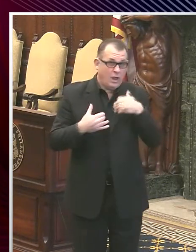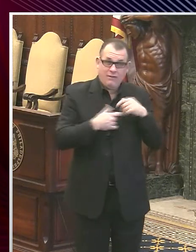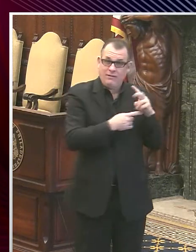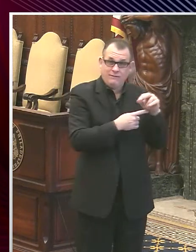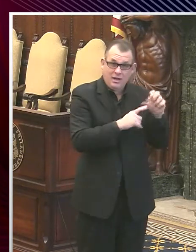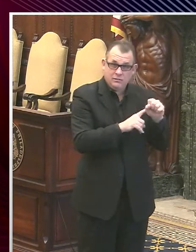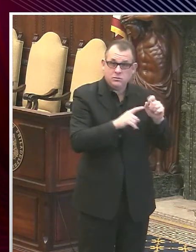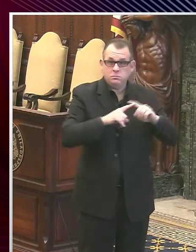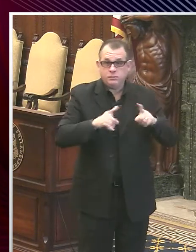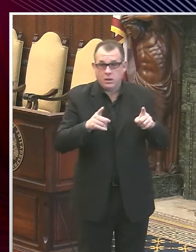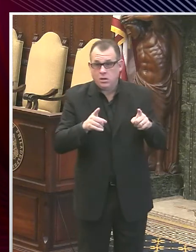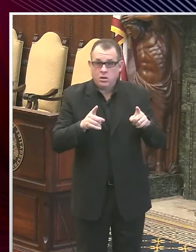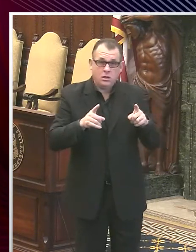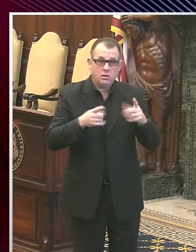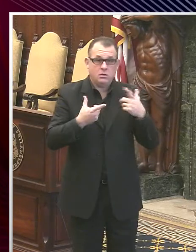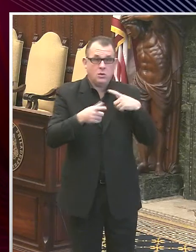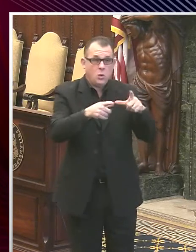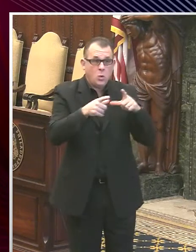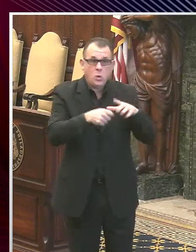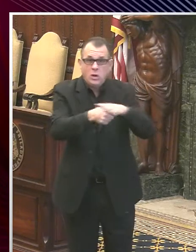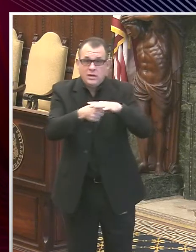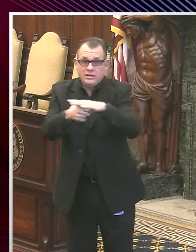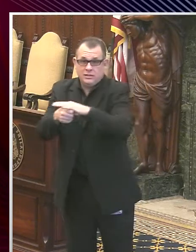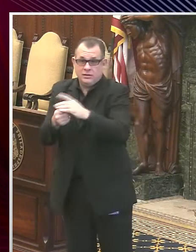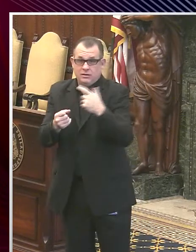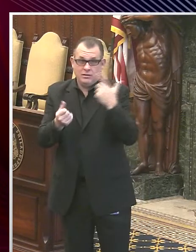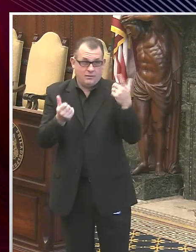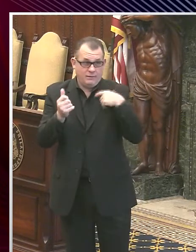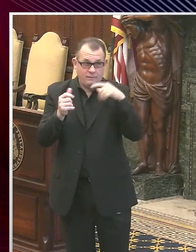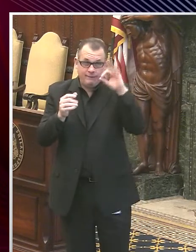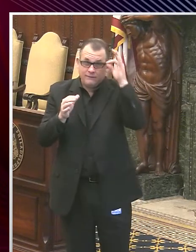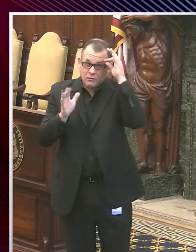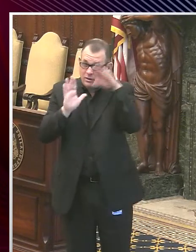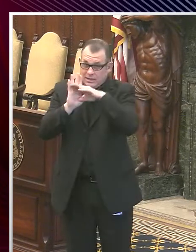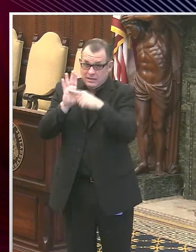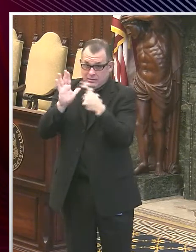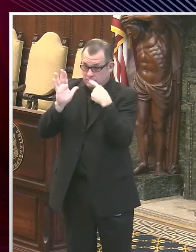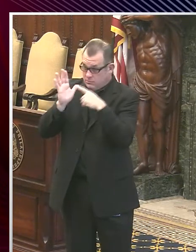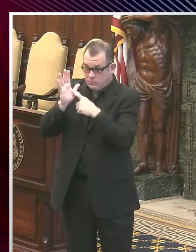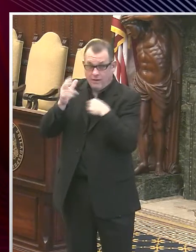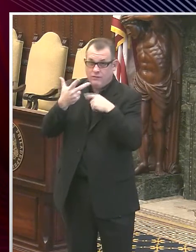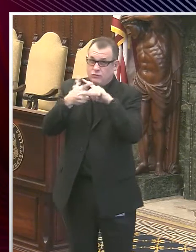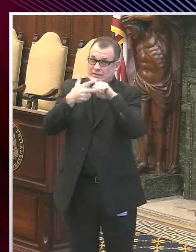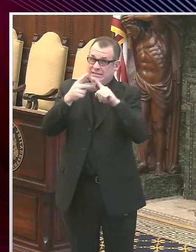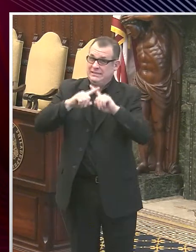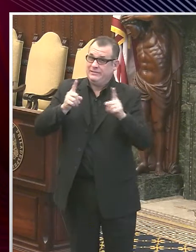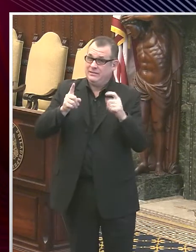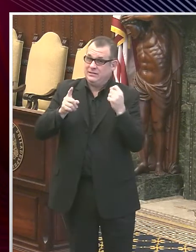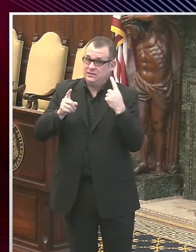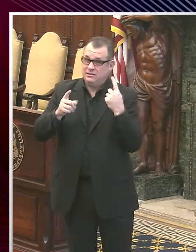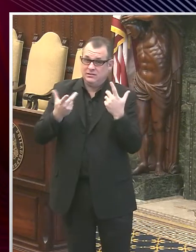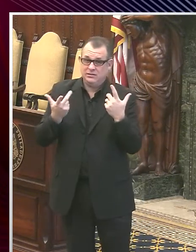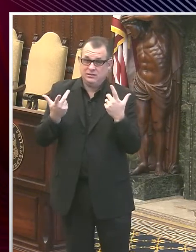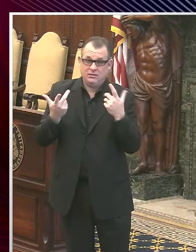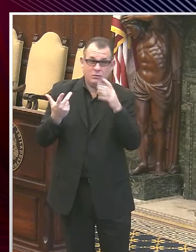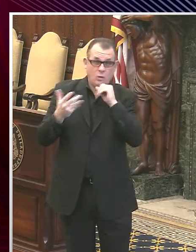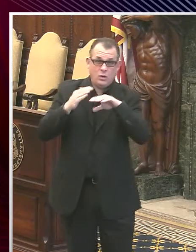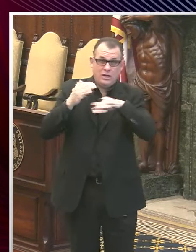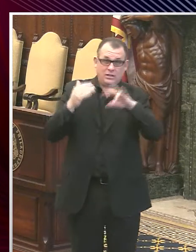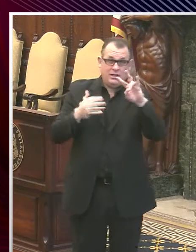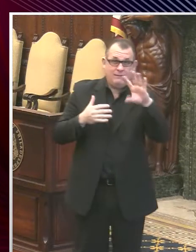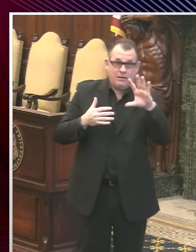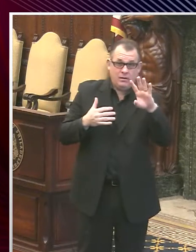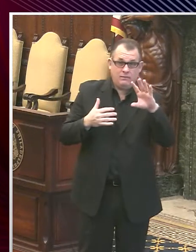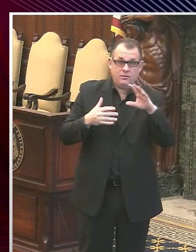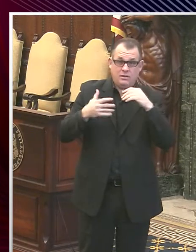conditions. Now, the local list differs from the federal and the Commonwealth list, and the people under the age of 74 who have